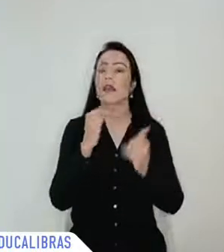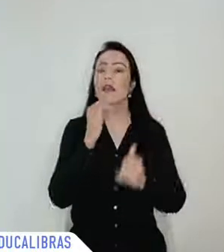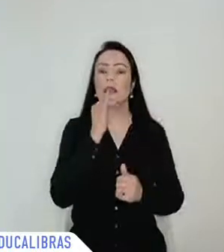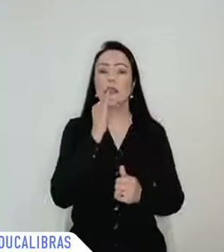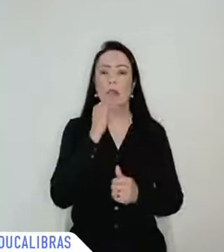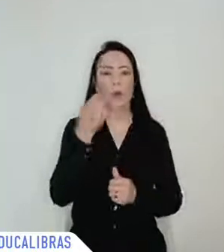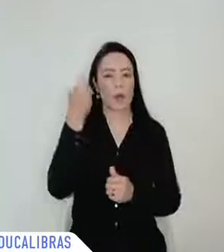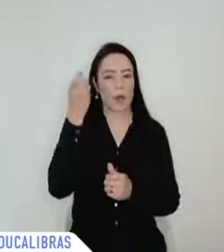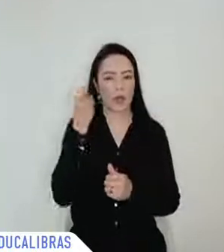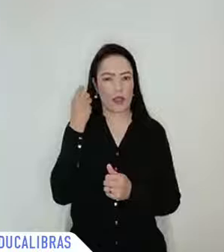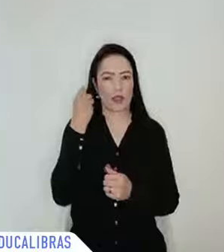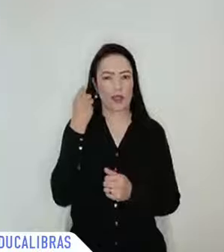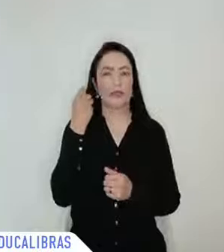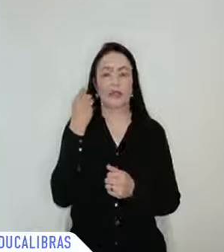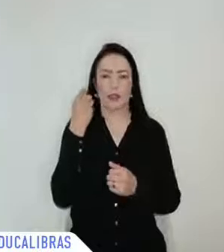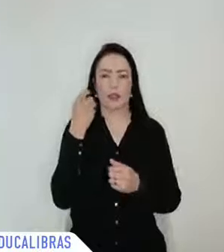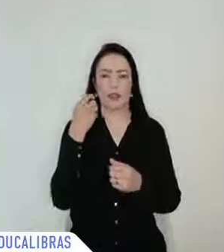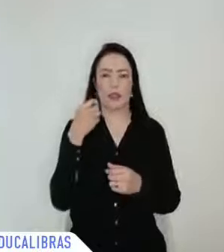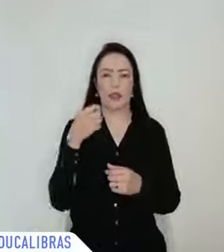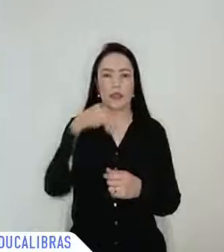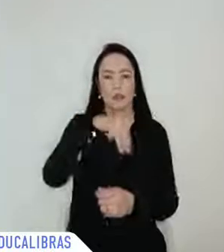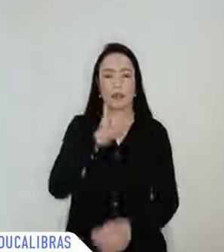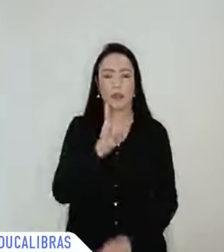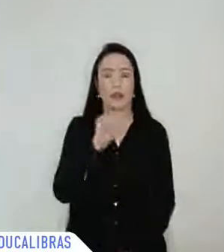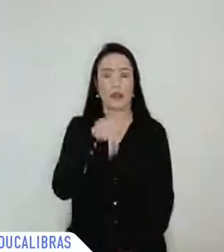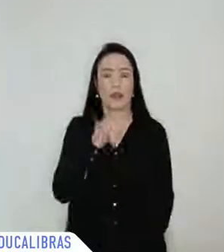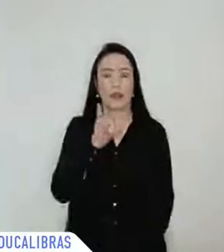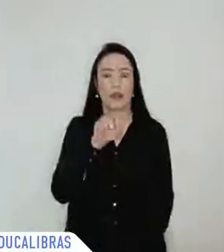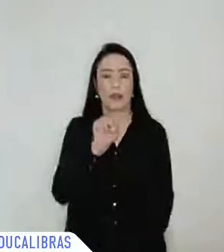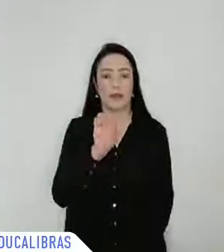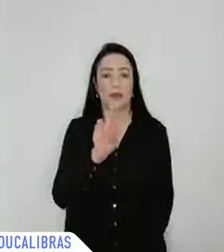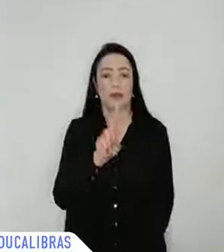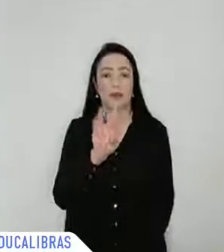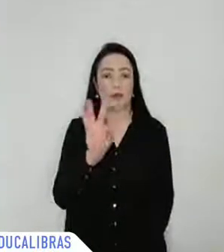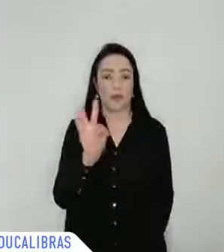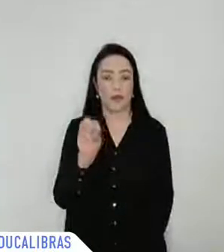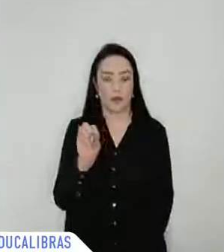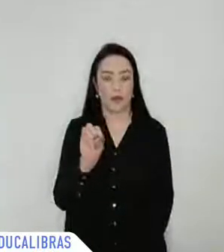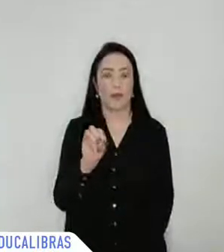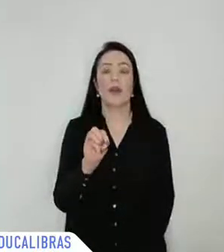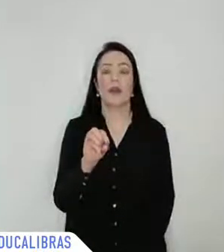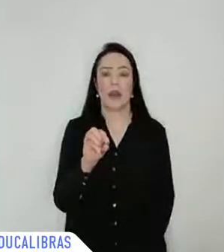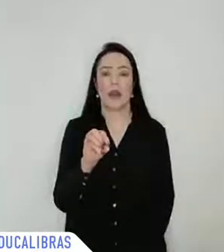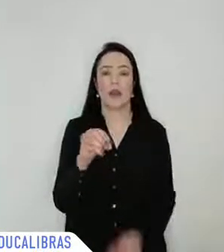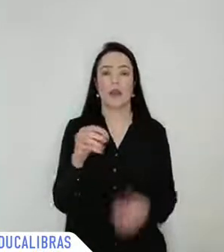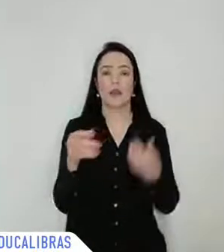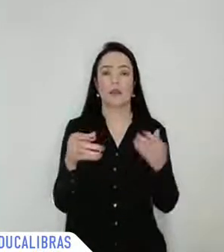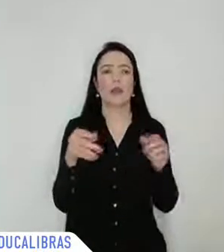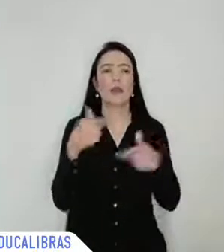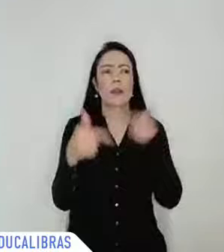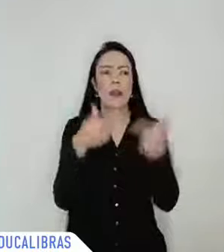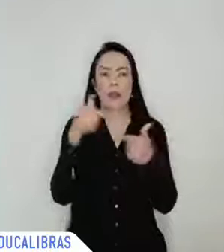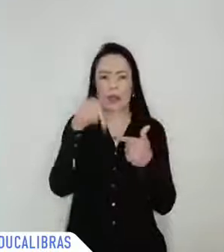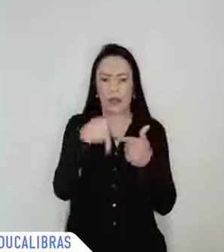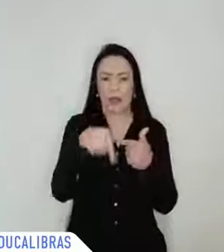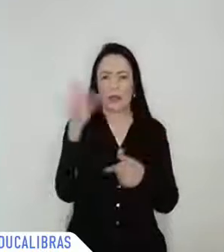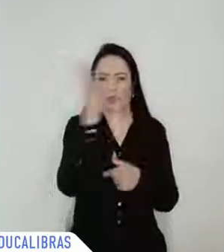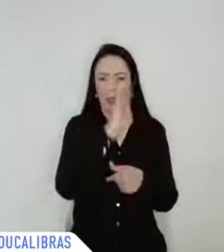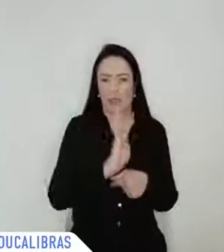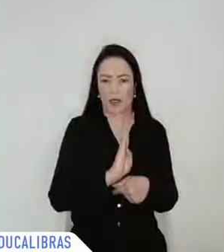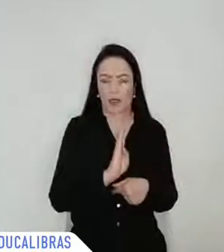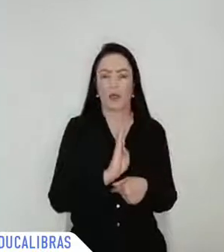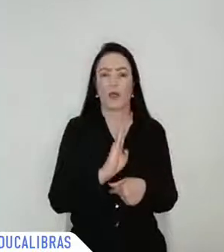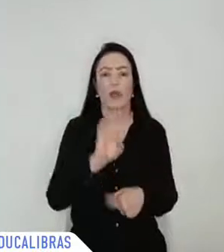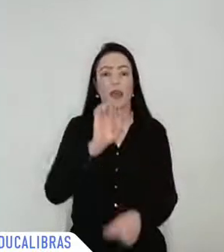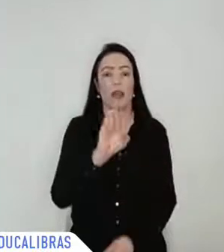And some examples, Ernesto Araújo, the former foreign minister,